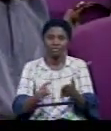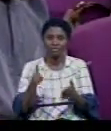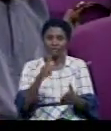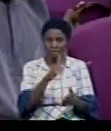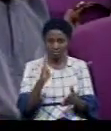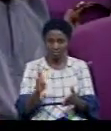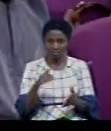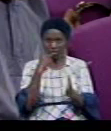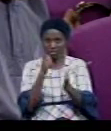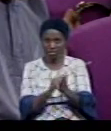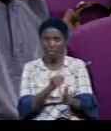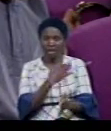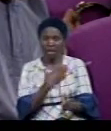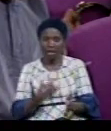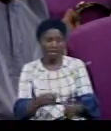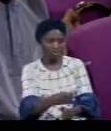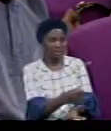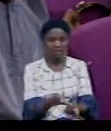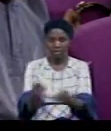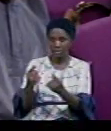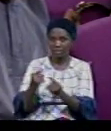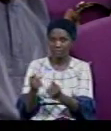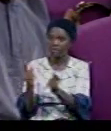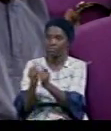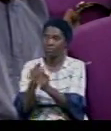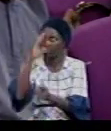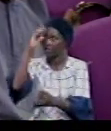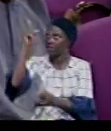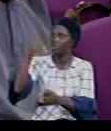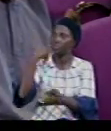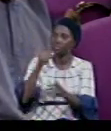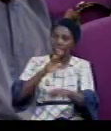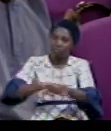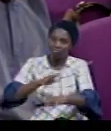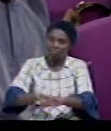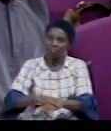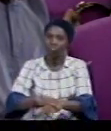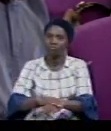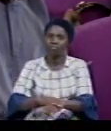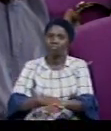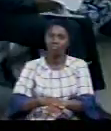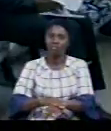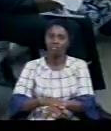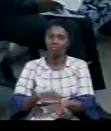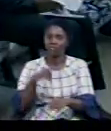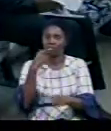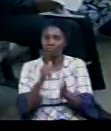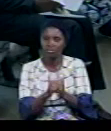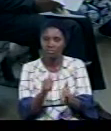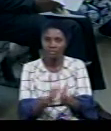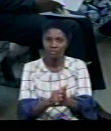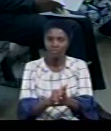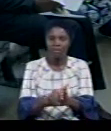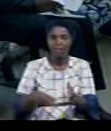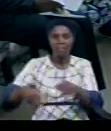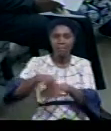to him and awoke him, saying, Master, Master, we